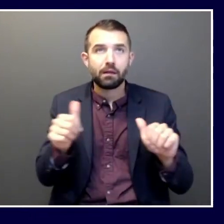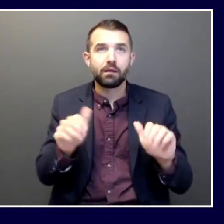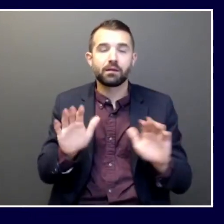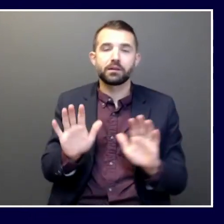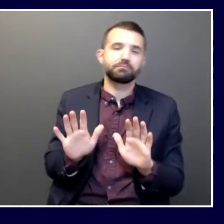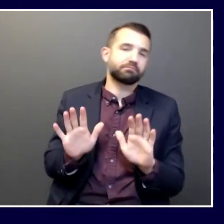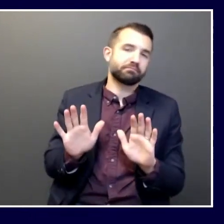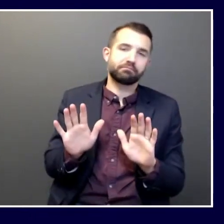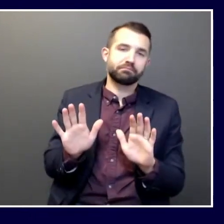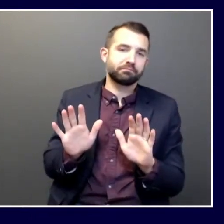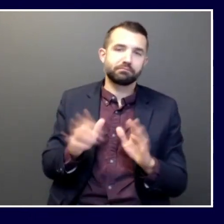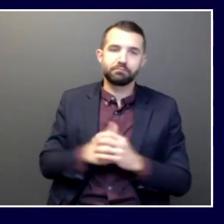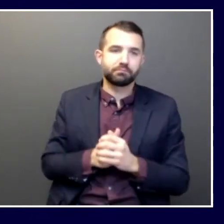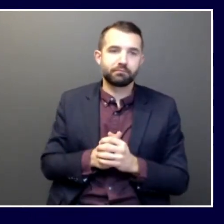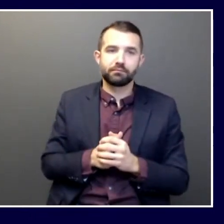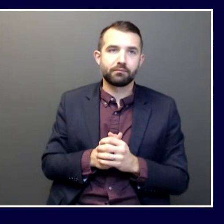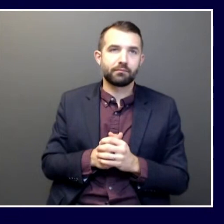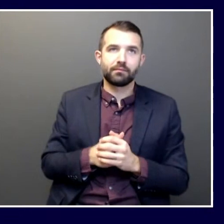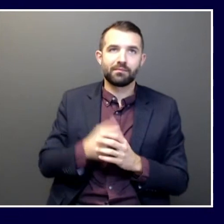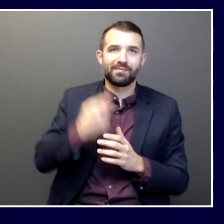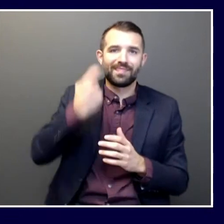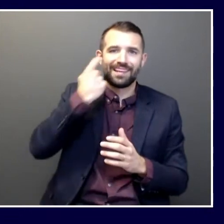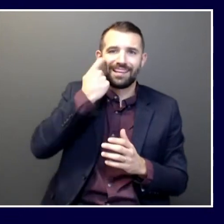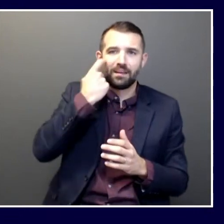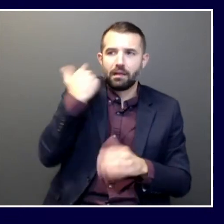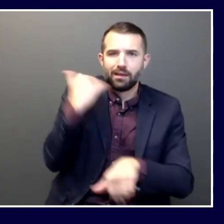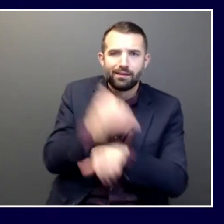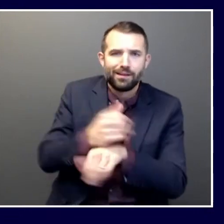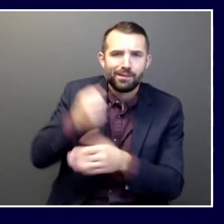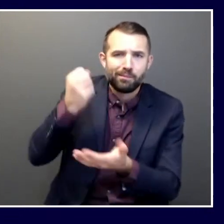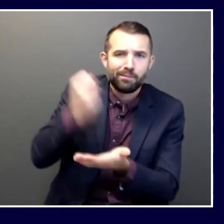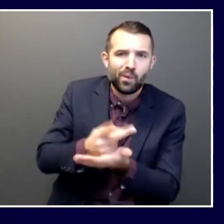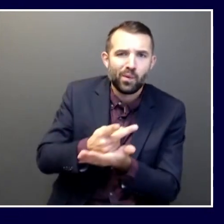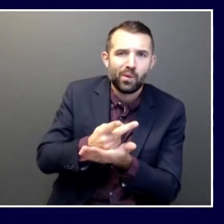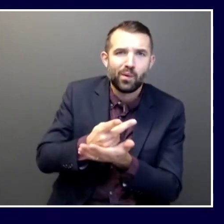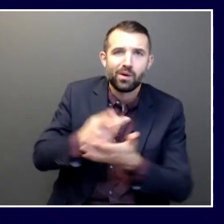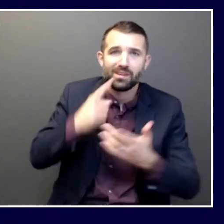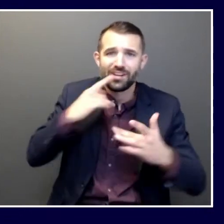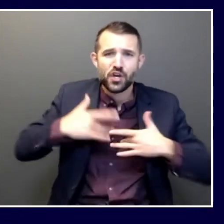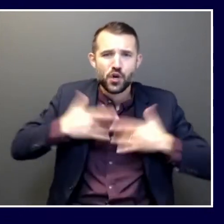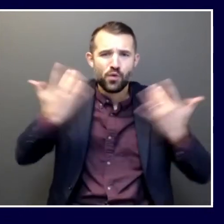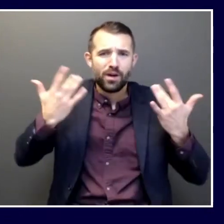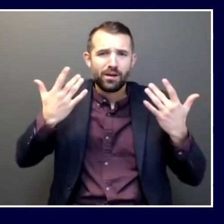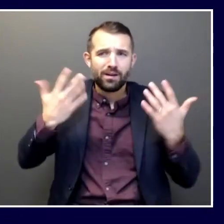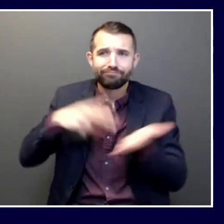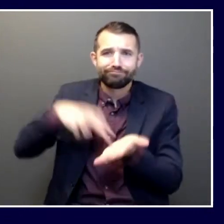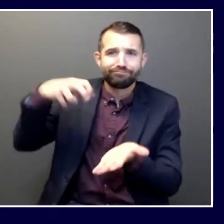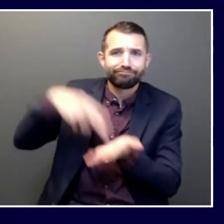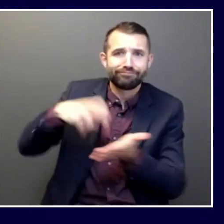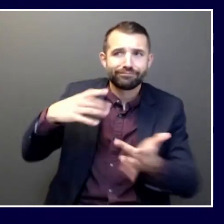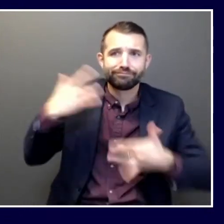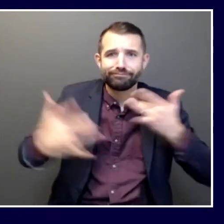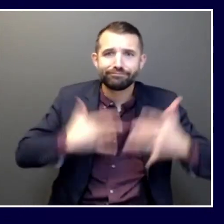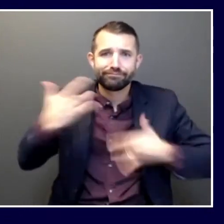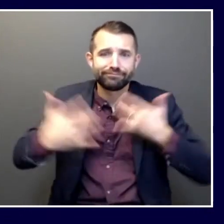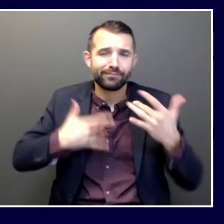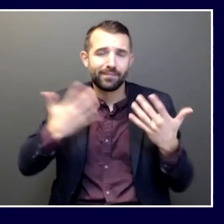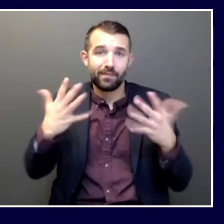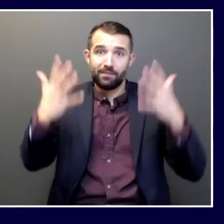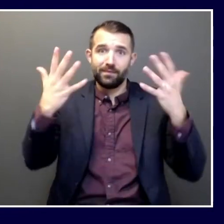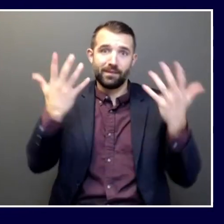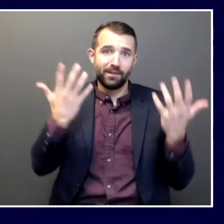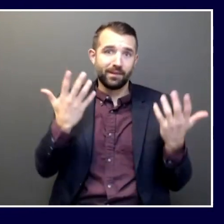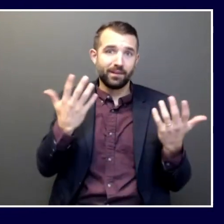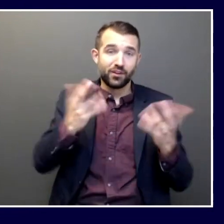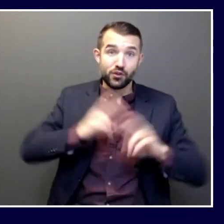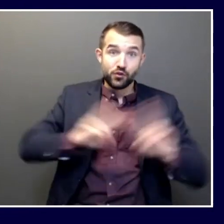hours ago about the authorization for kids 5 to 11. Our goal today, our entire focus today and in the coming days,